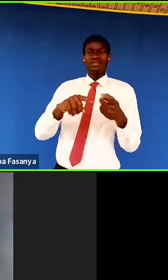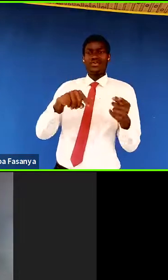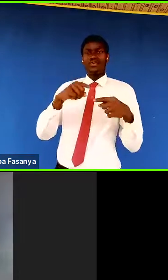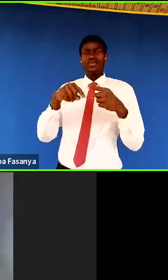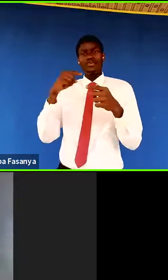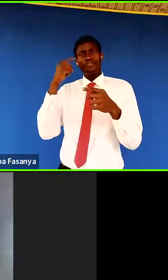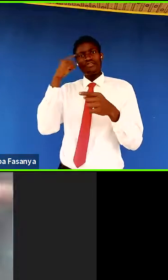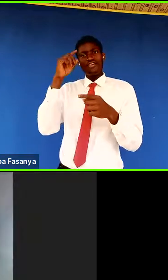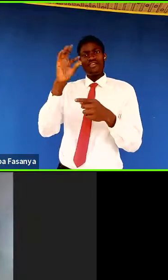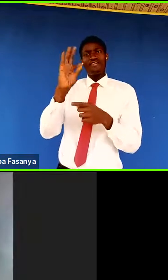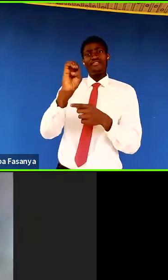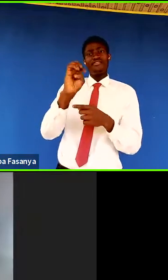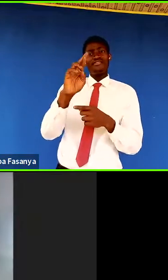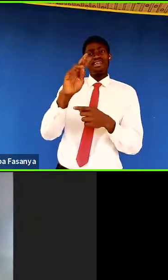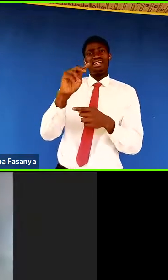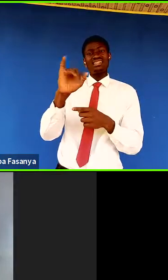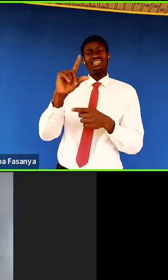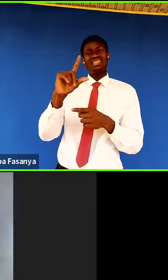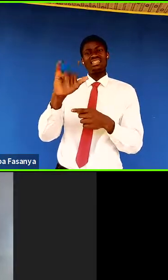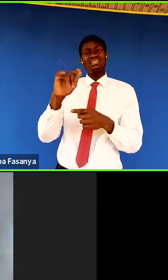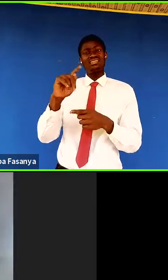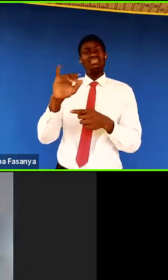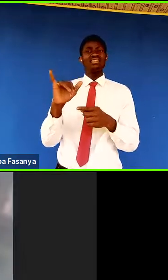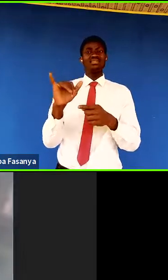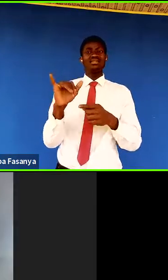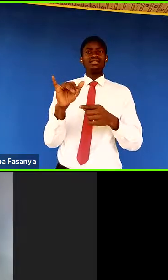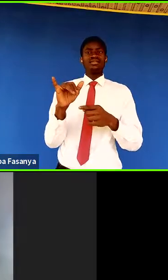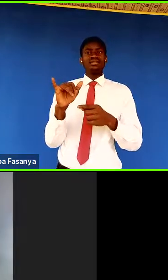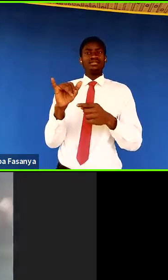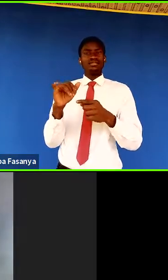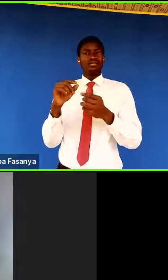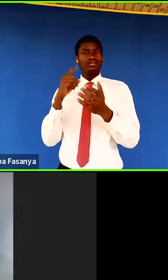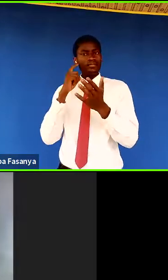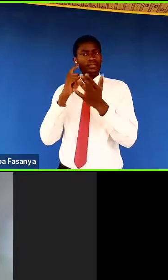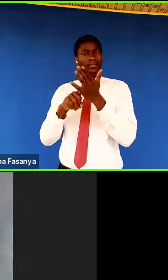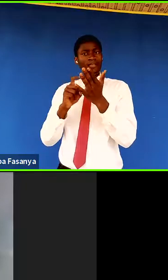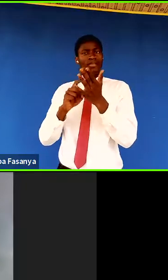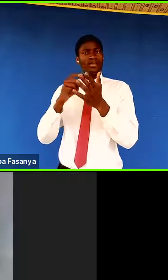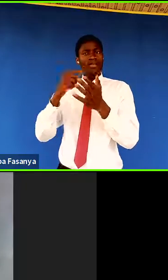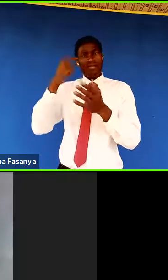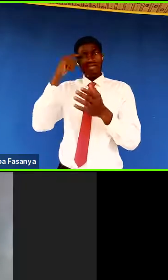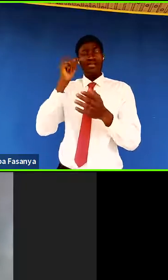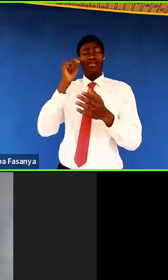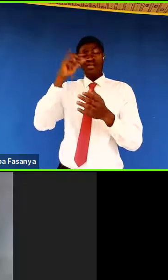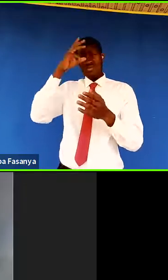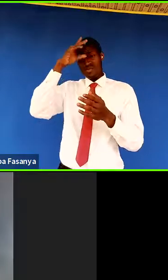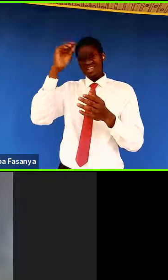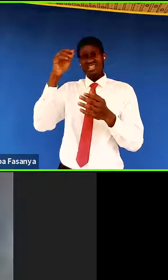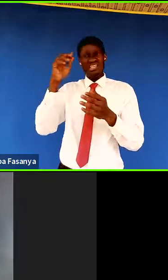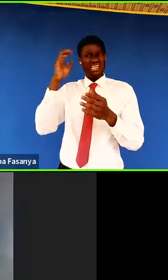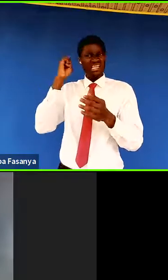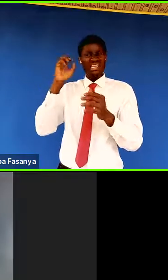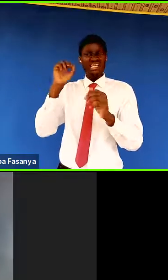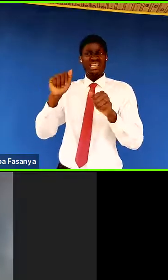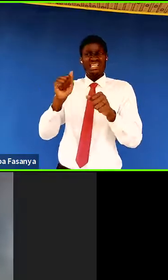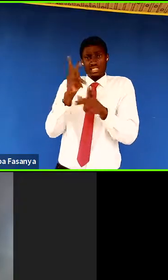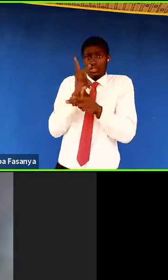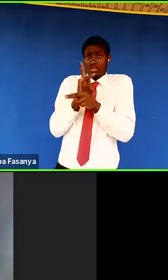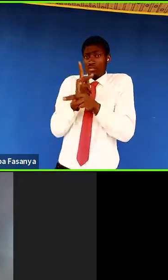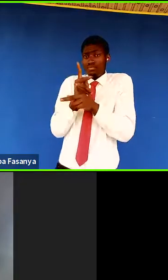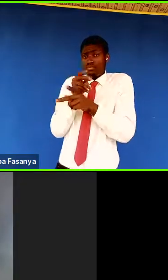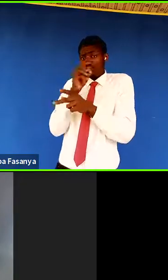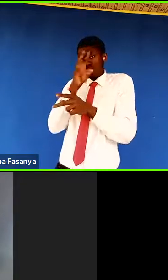freeze his sperms, keep his sperms, okay, for later before he undergoes the cancer treatments, so that it doesn't damage